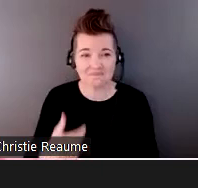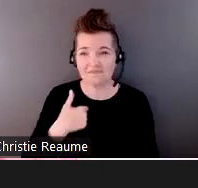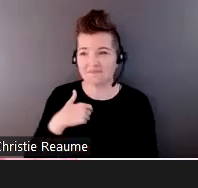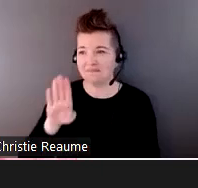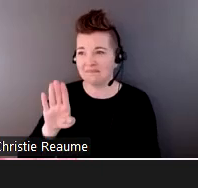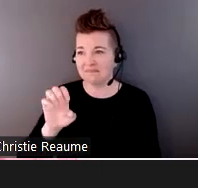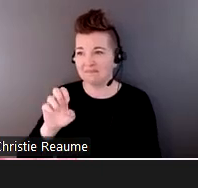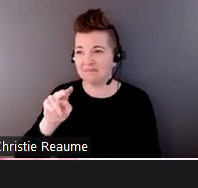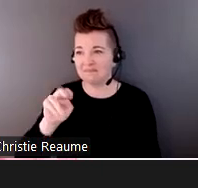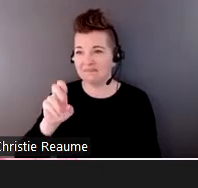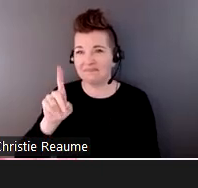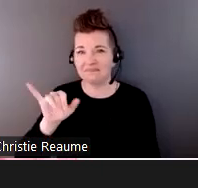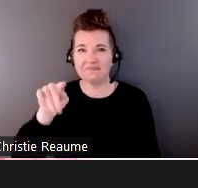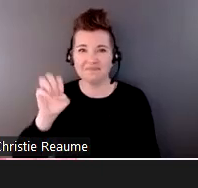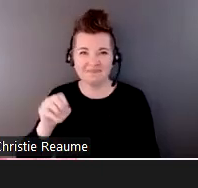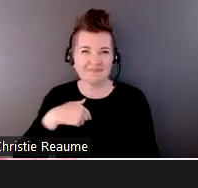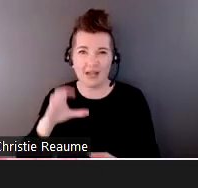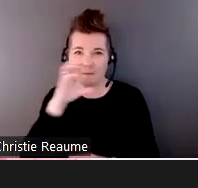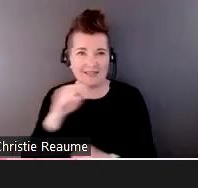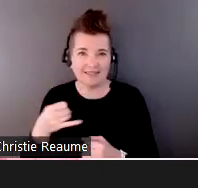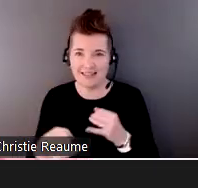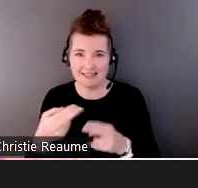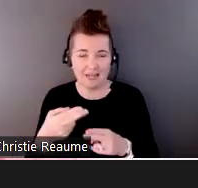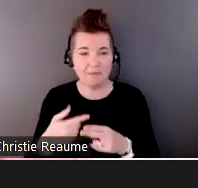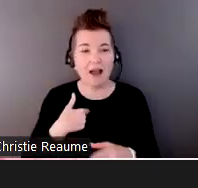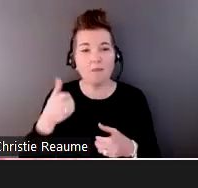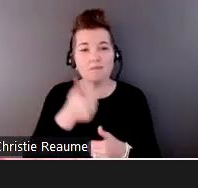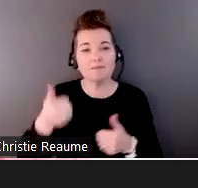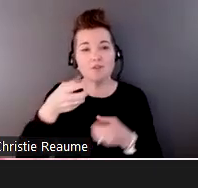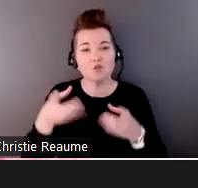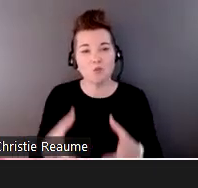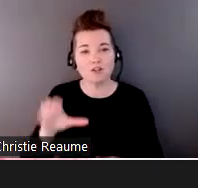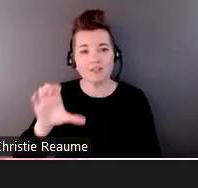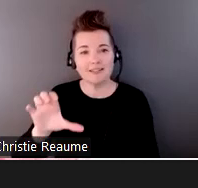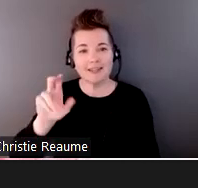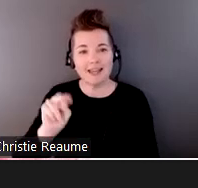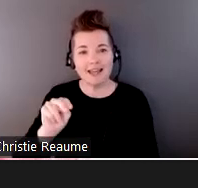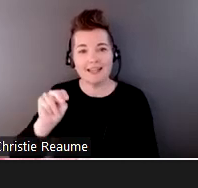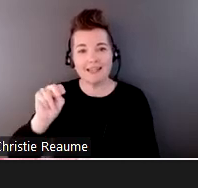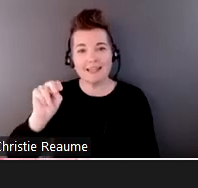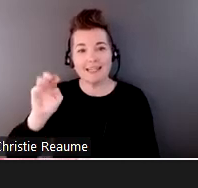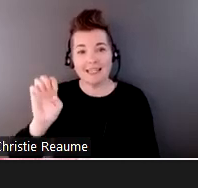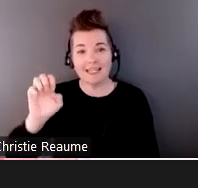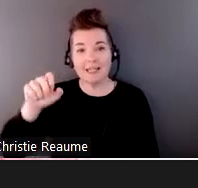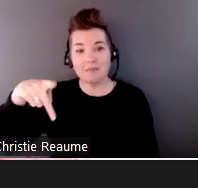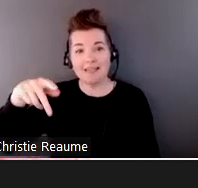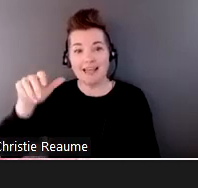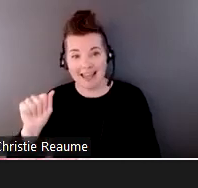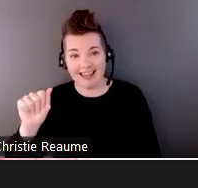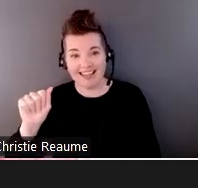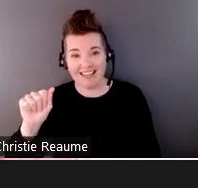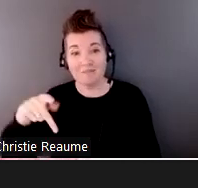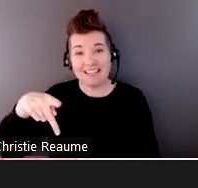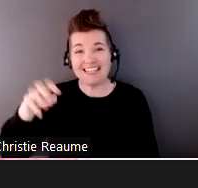Chaplin I'm the executive director of cnpea the Canadian Network for the prevention of elder abuse um so we do work